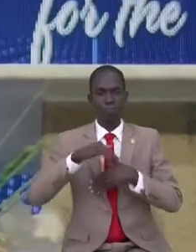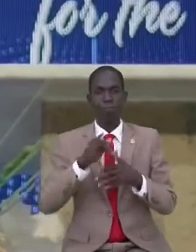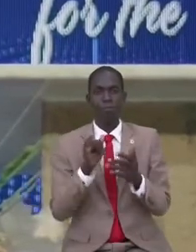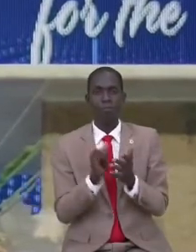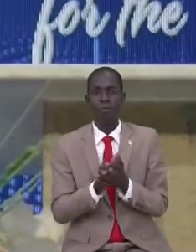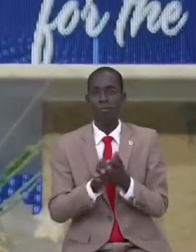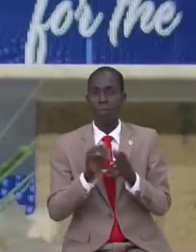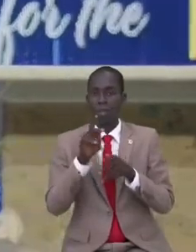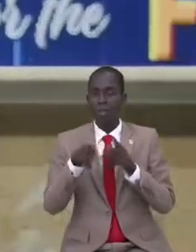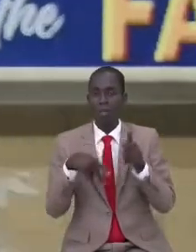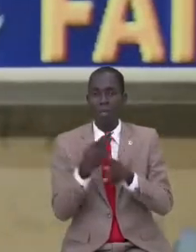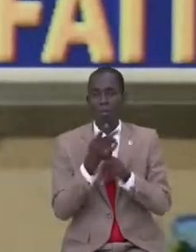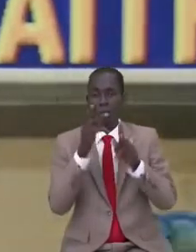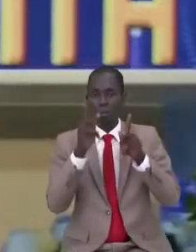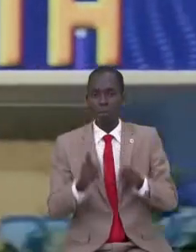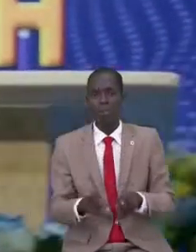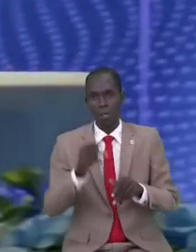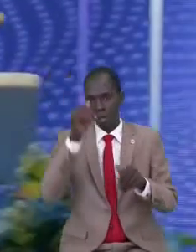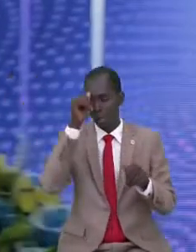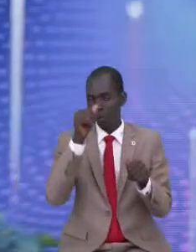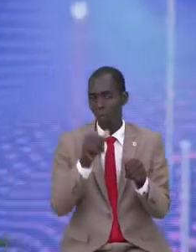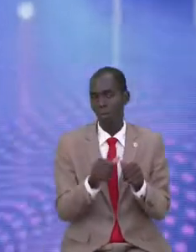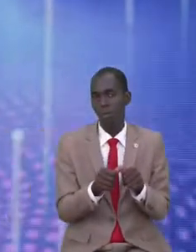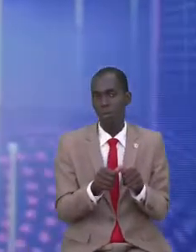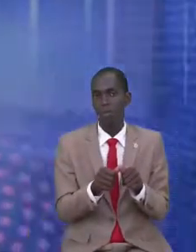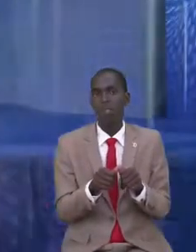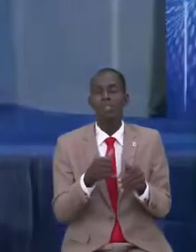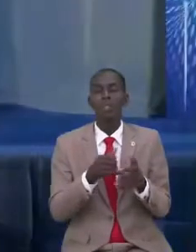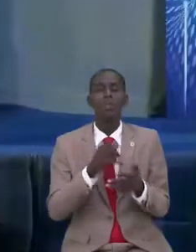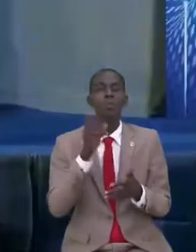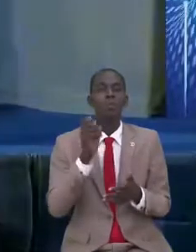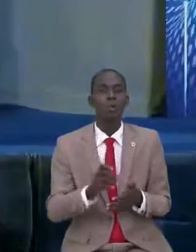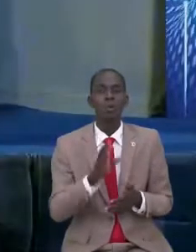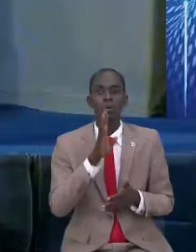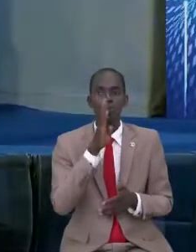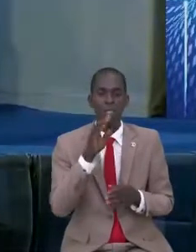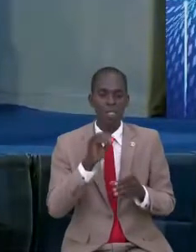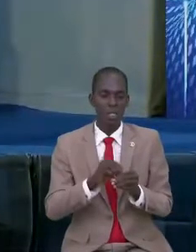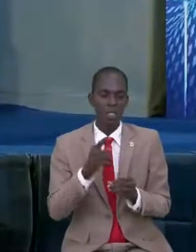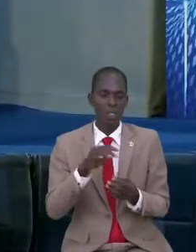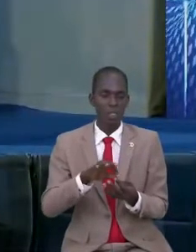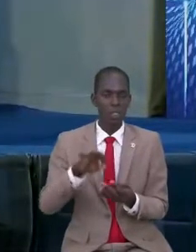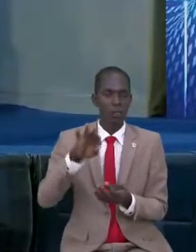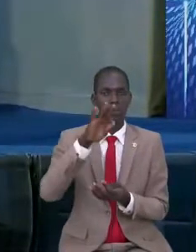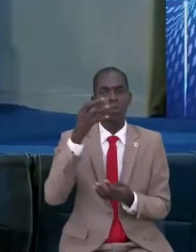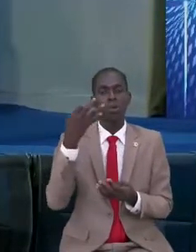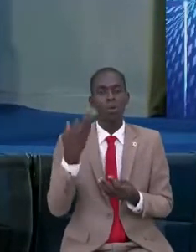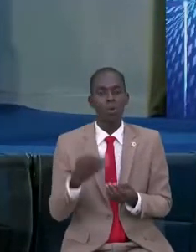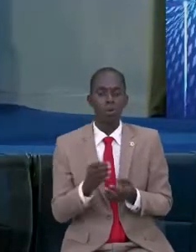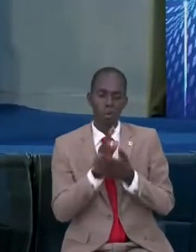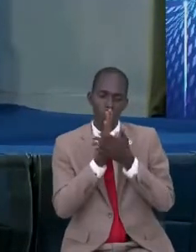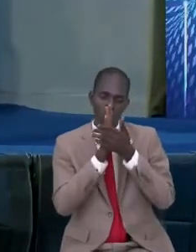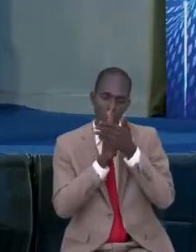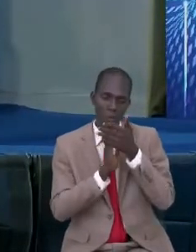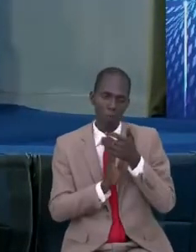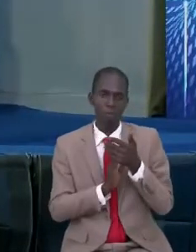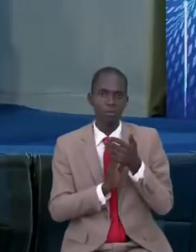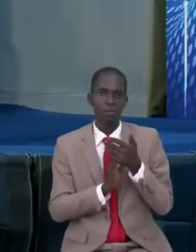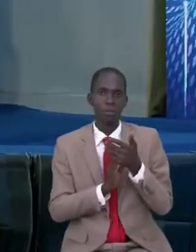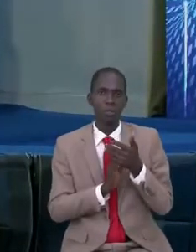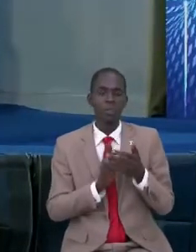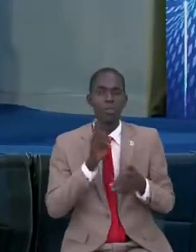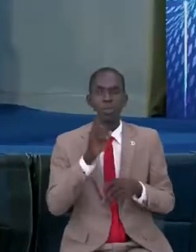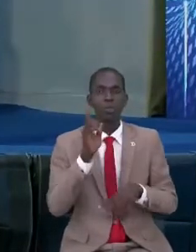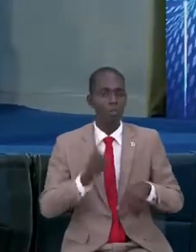a person. Remember, it must be in the spirit of meekness. You cannot